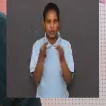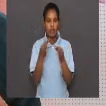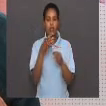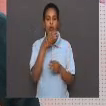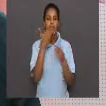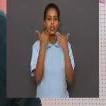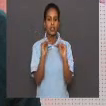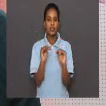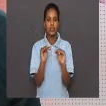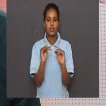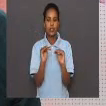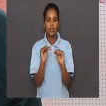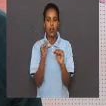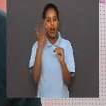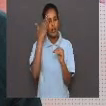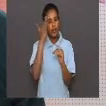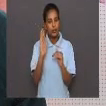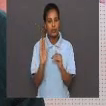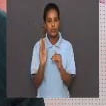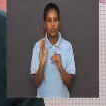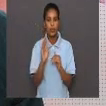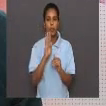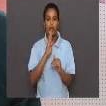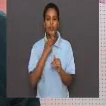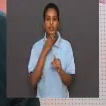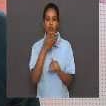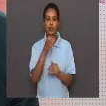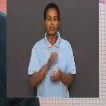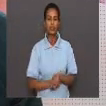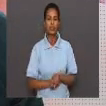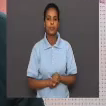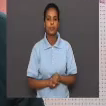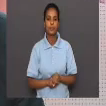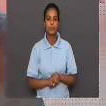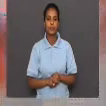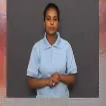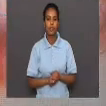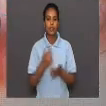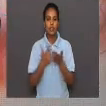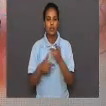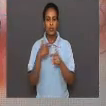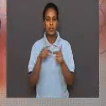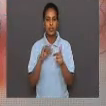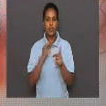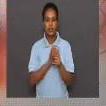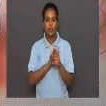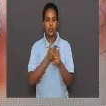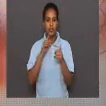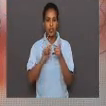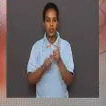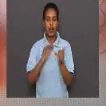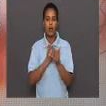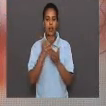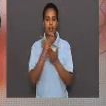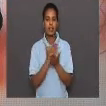determine the concentration of an unknown basic solution. This brings us to